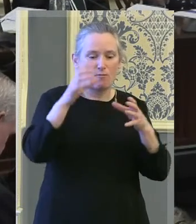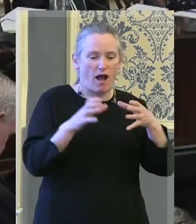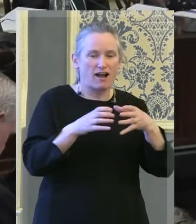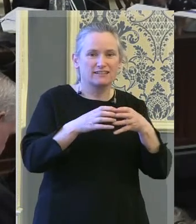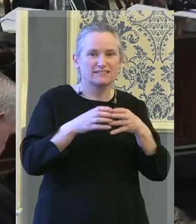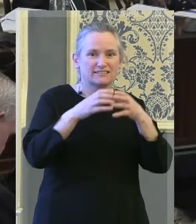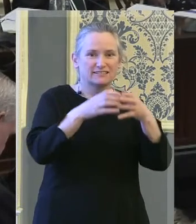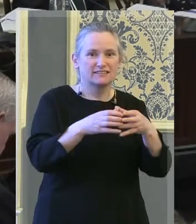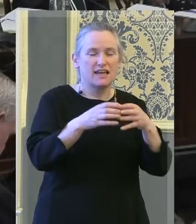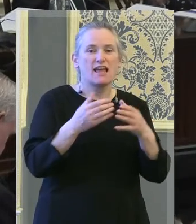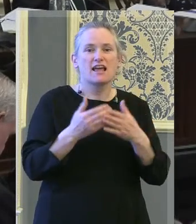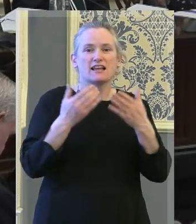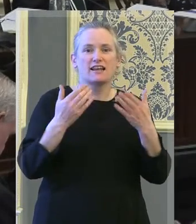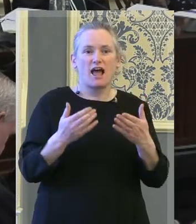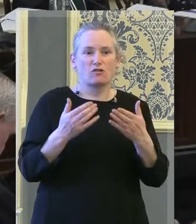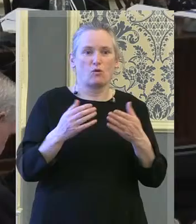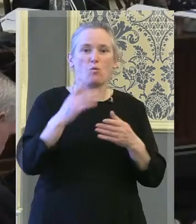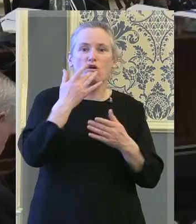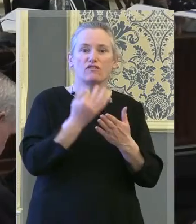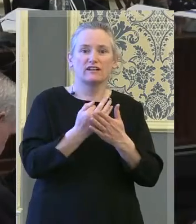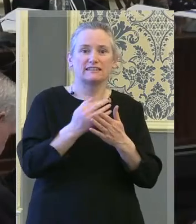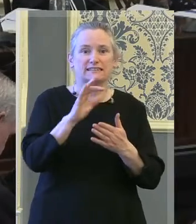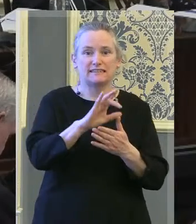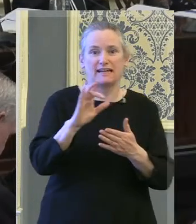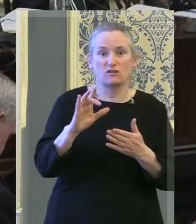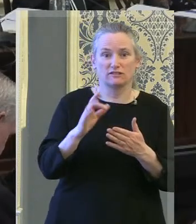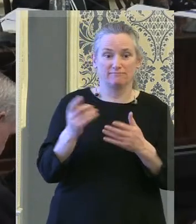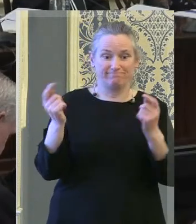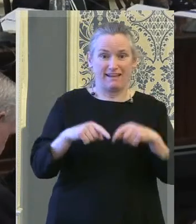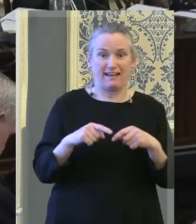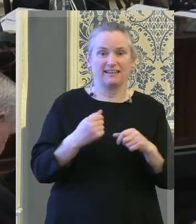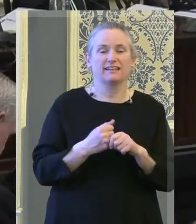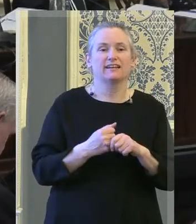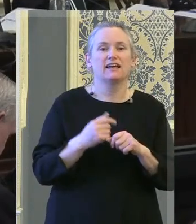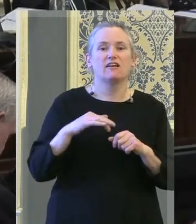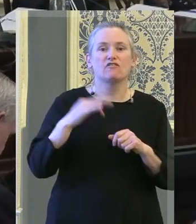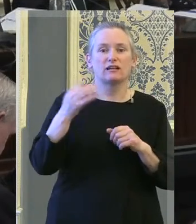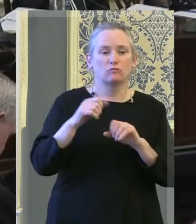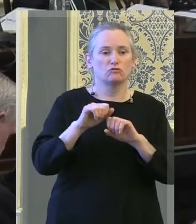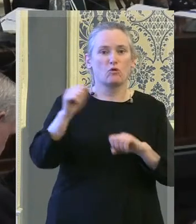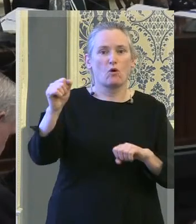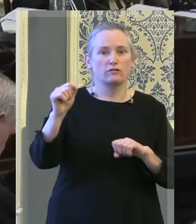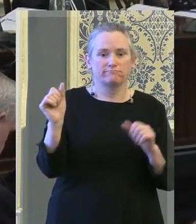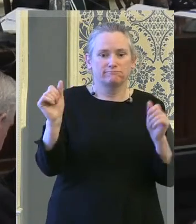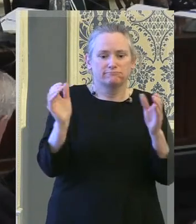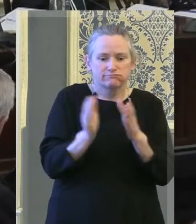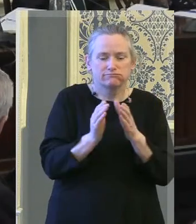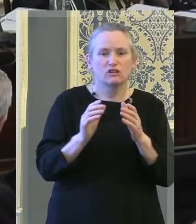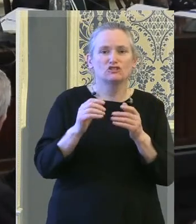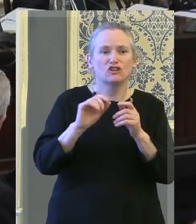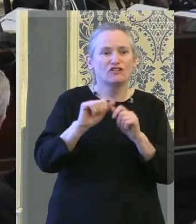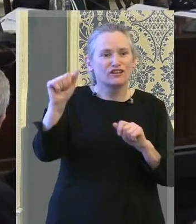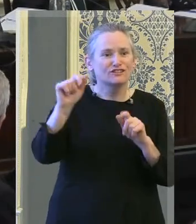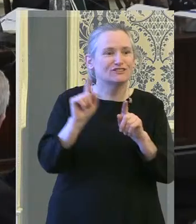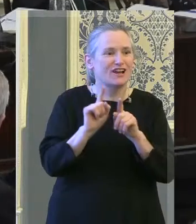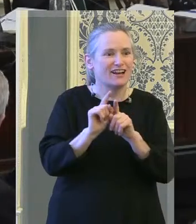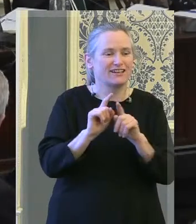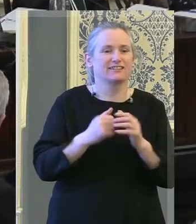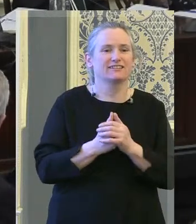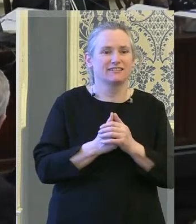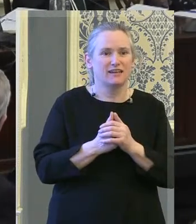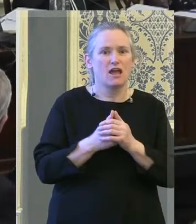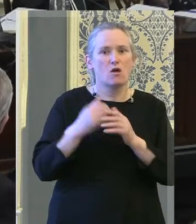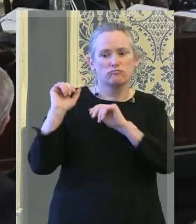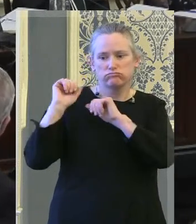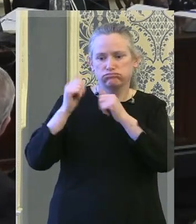been revived by Waterford City and County Council. The Freedom Scrolls and miniature certificates too are in the